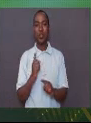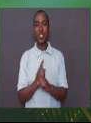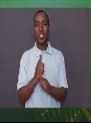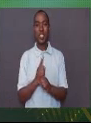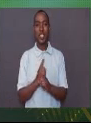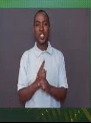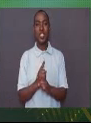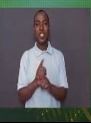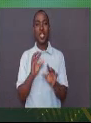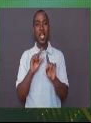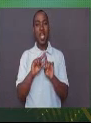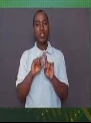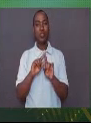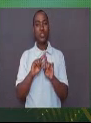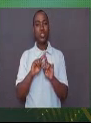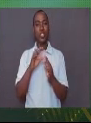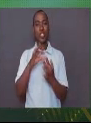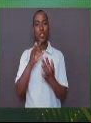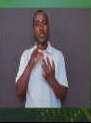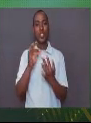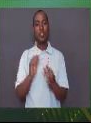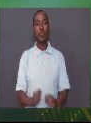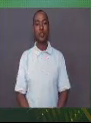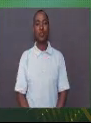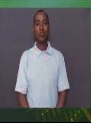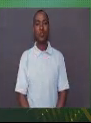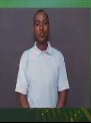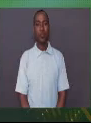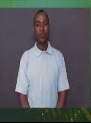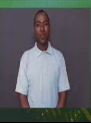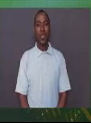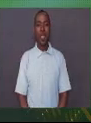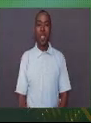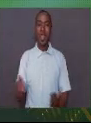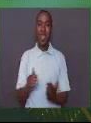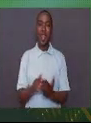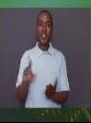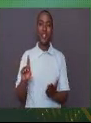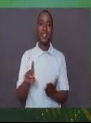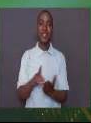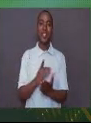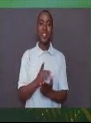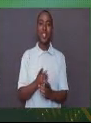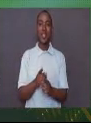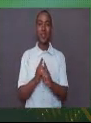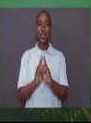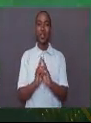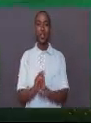the definitions for each term. Let us review the answers.